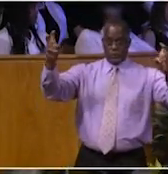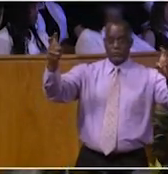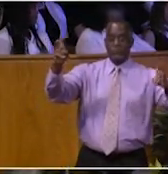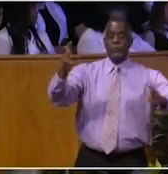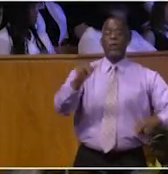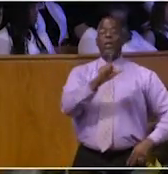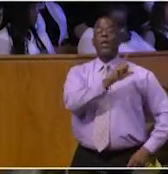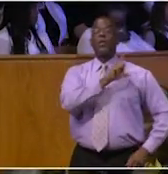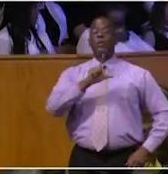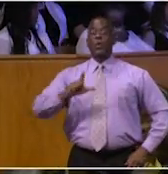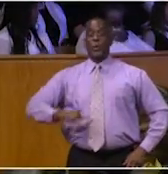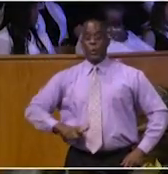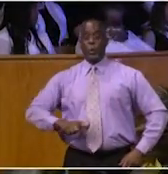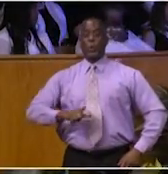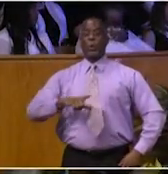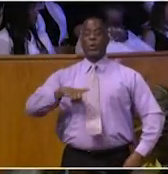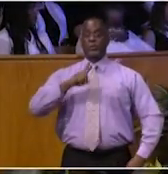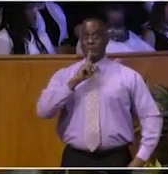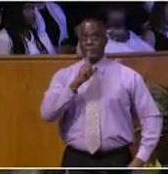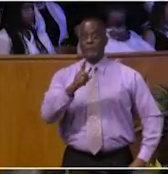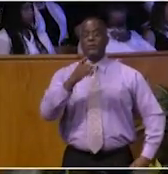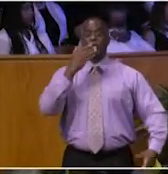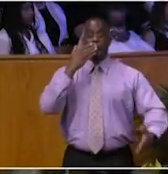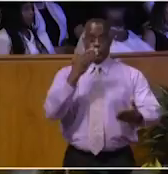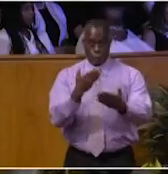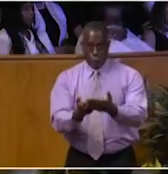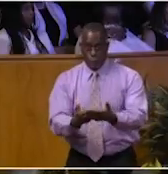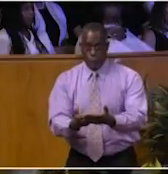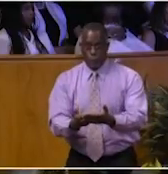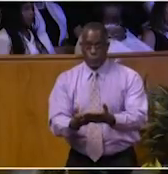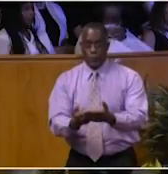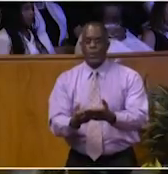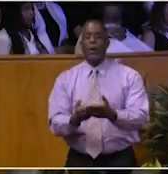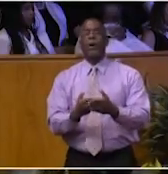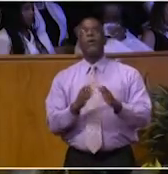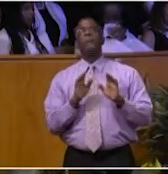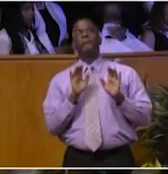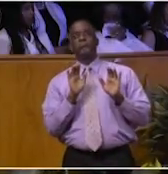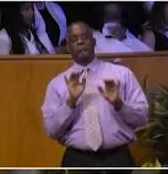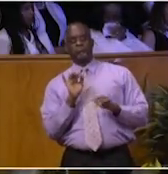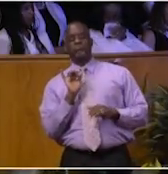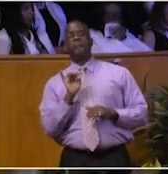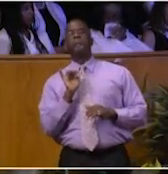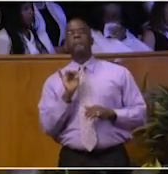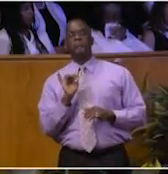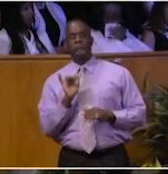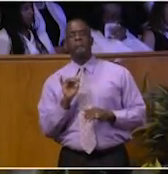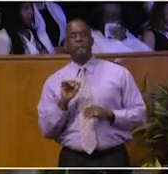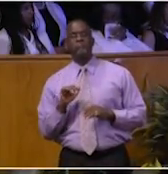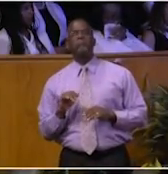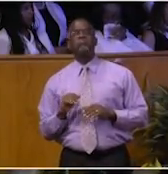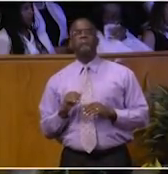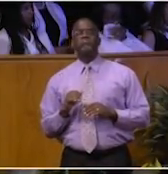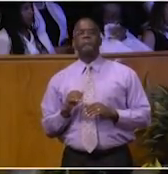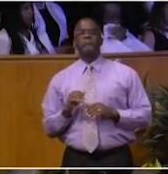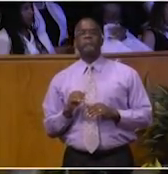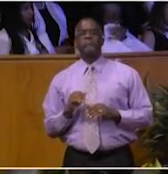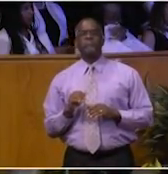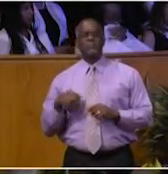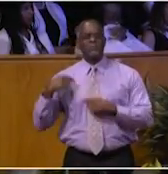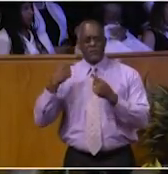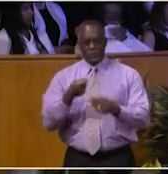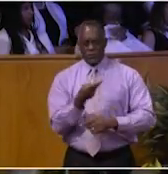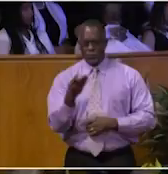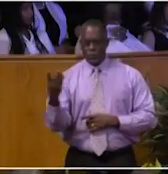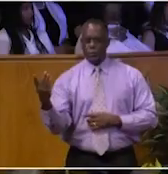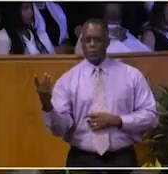Lord is good. That was confirmation for me because the past few weeks have